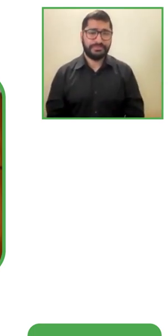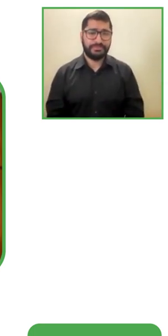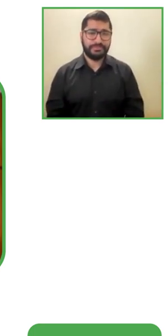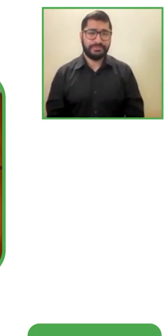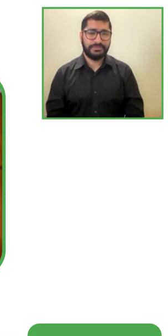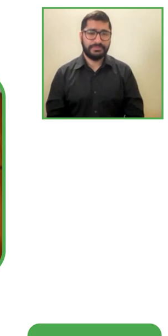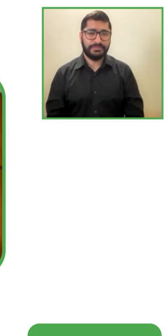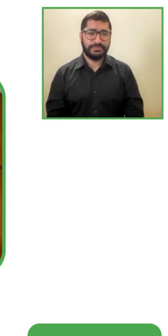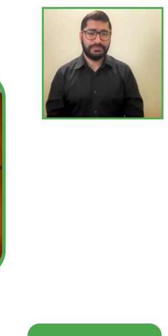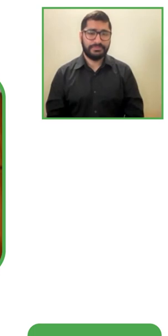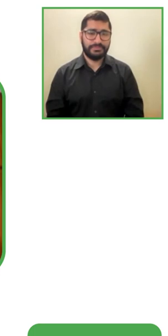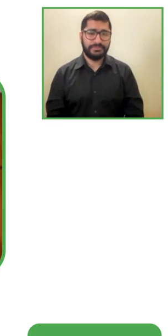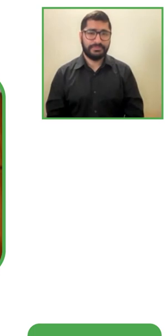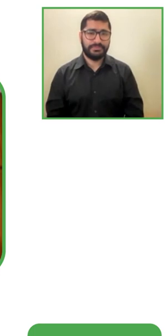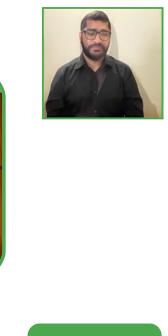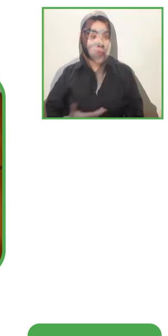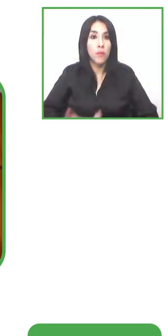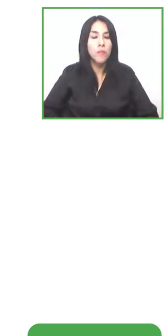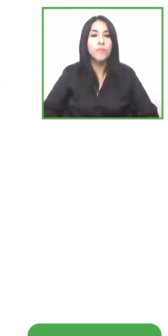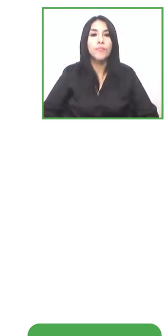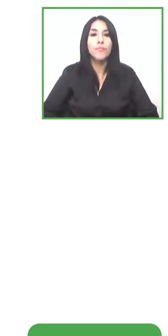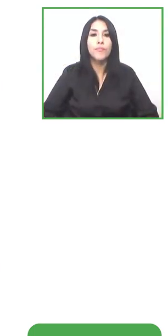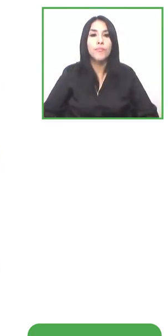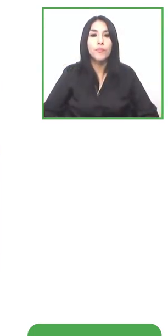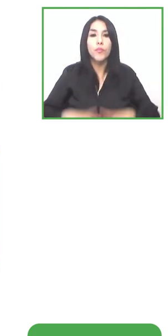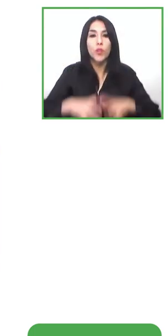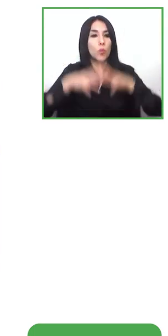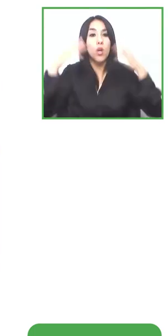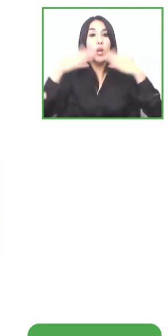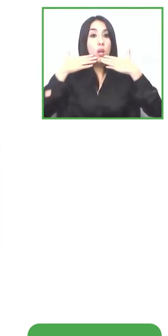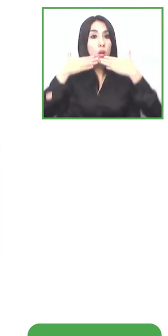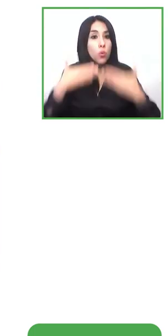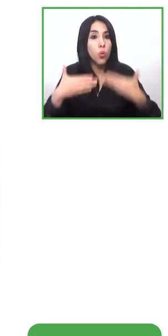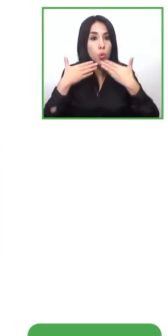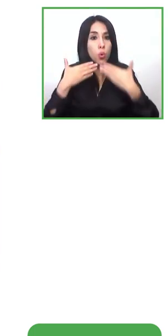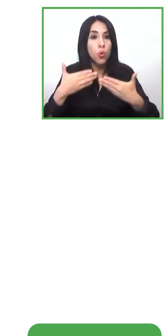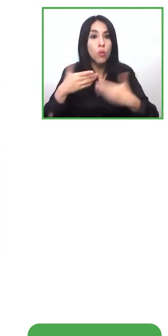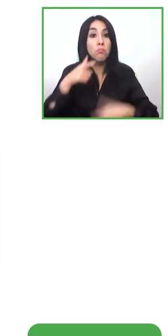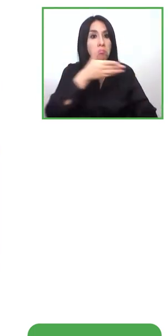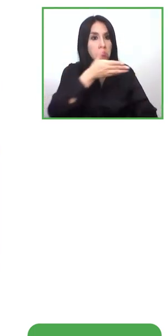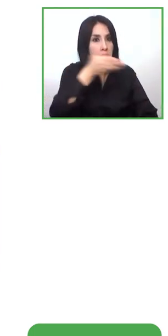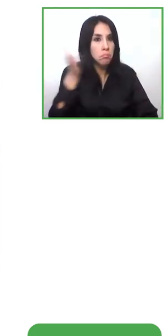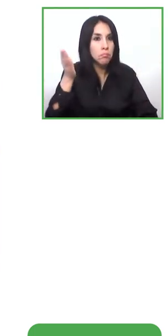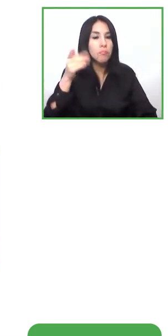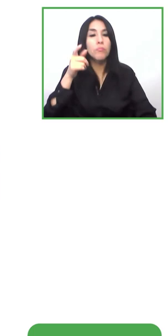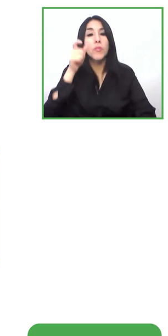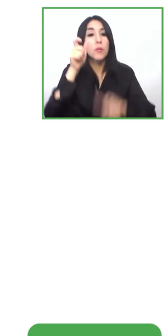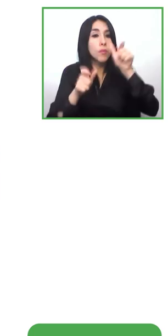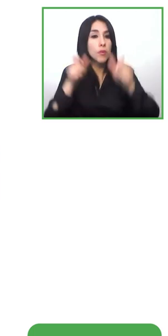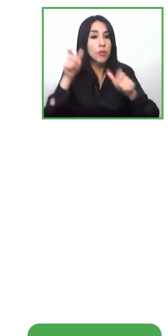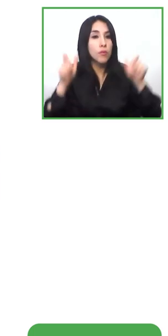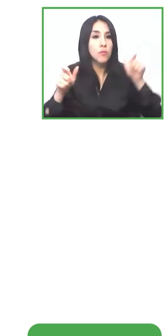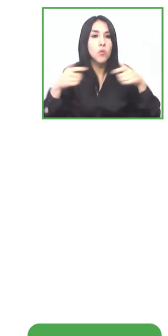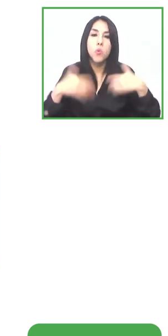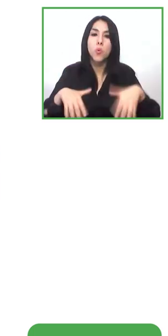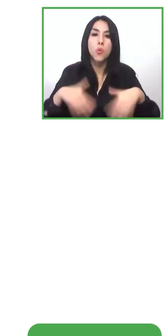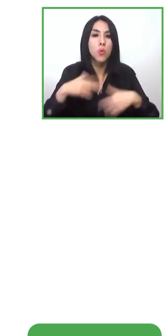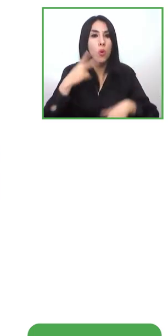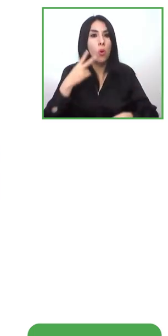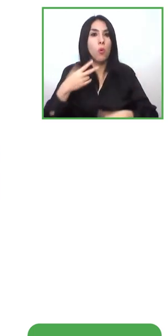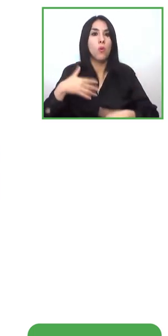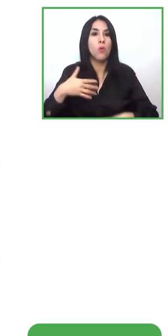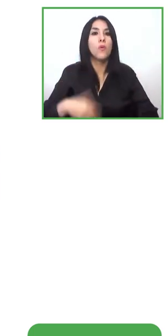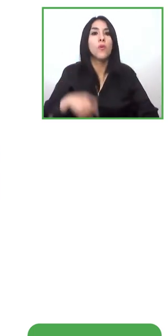Bueno, agradecemos la... Well, now we thank everyone, everyone's answers, the